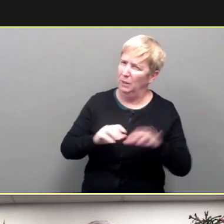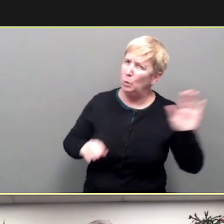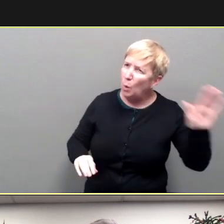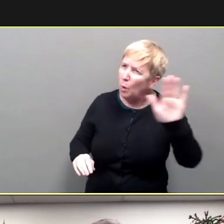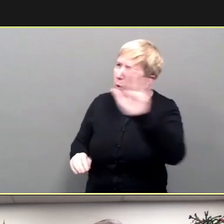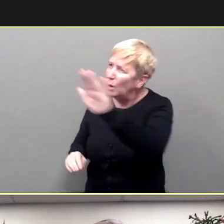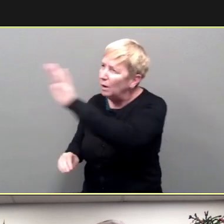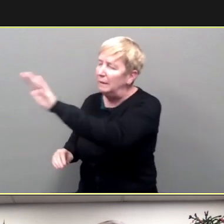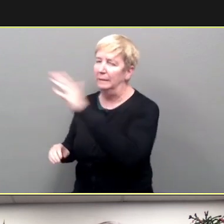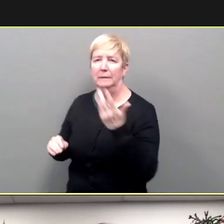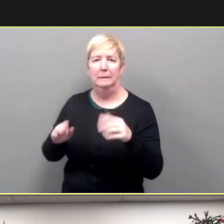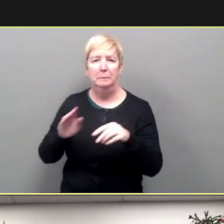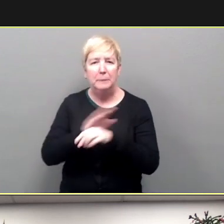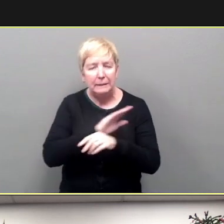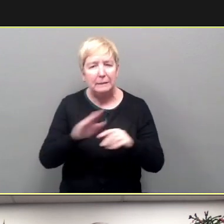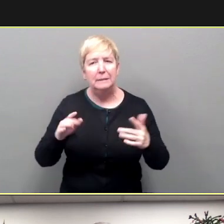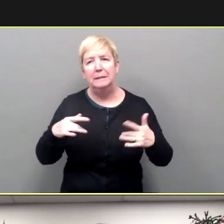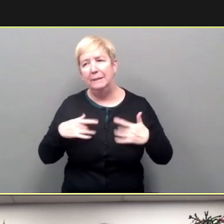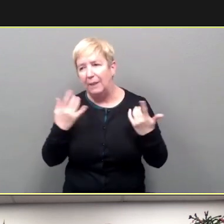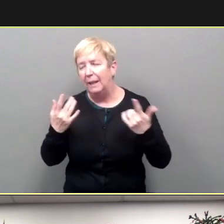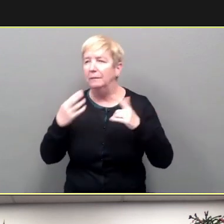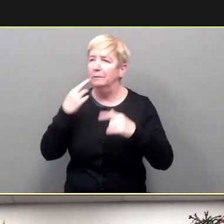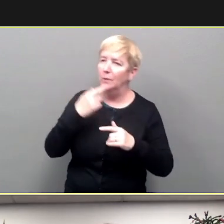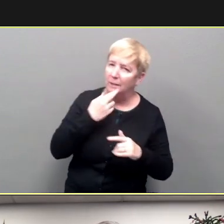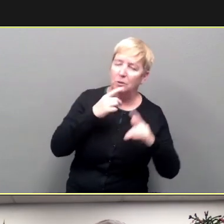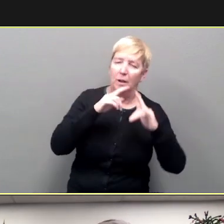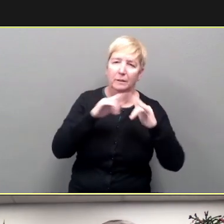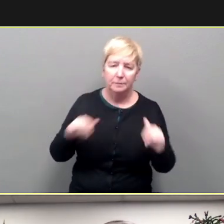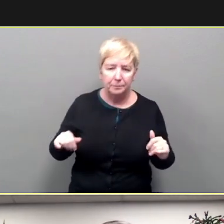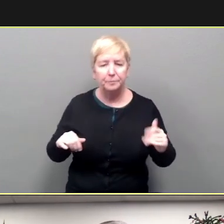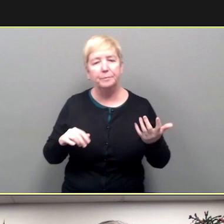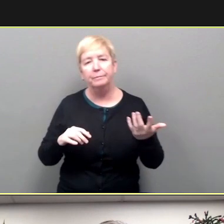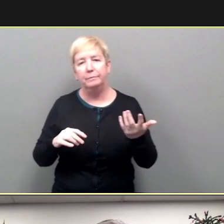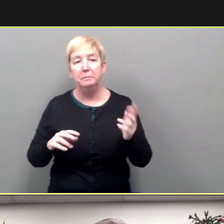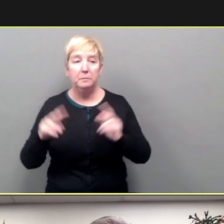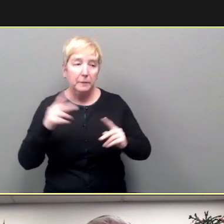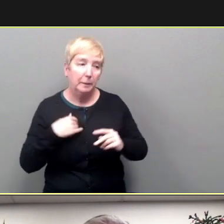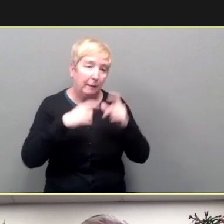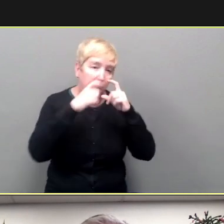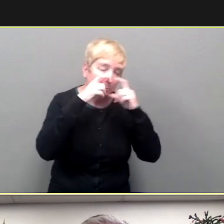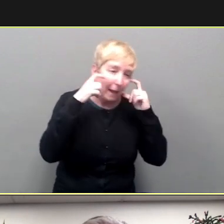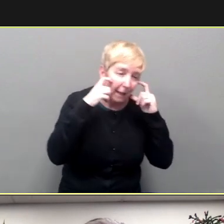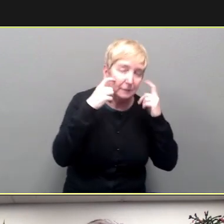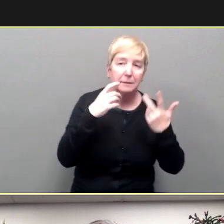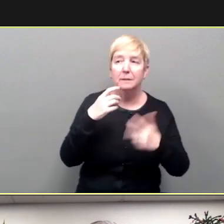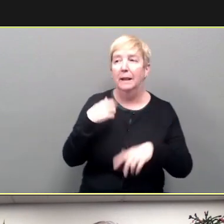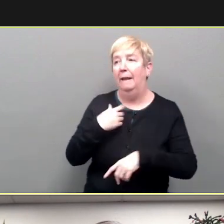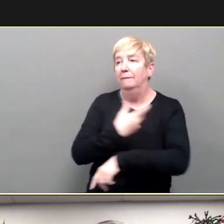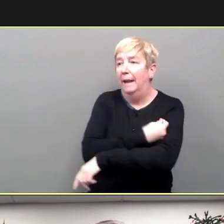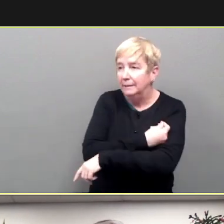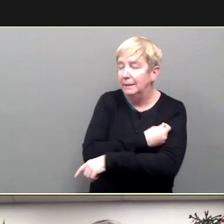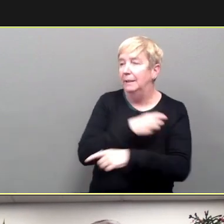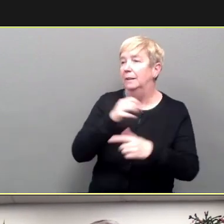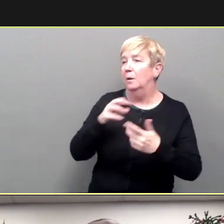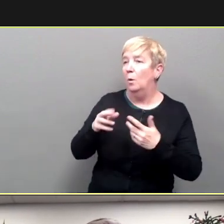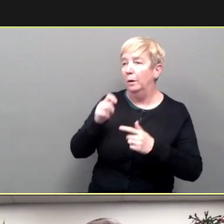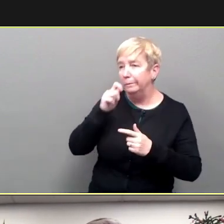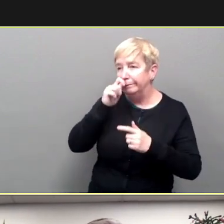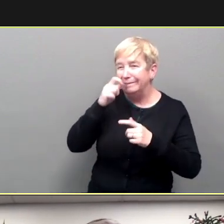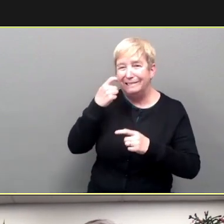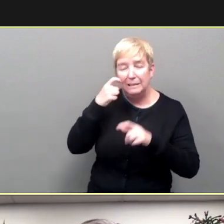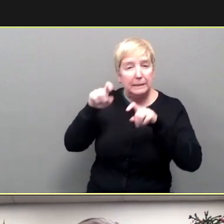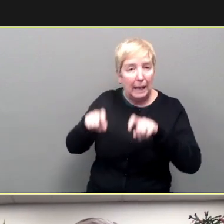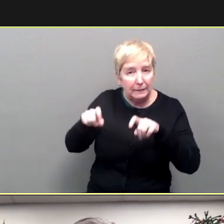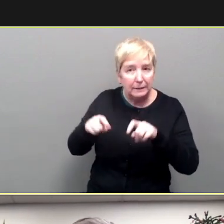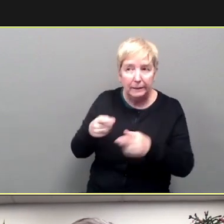for folks where, you know, everyone has a mask and vaccination or recent testing is required.